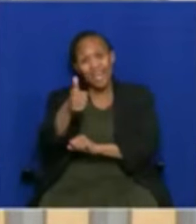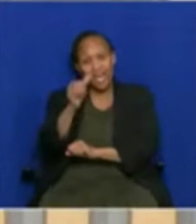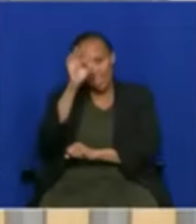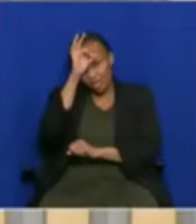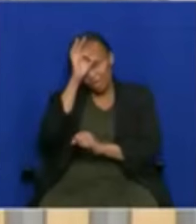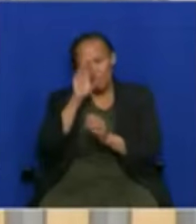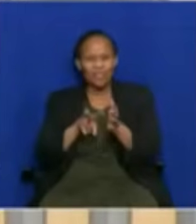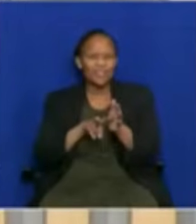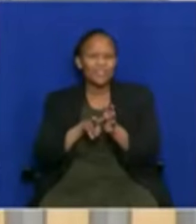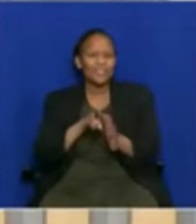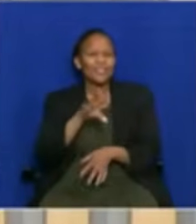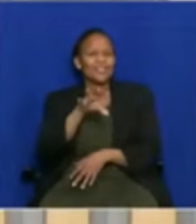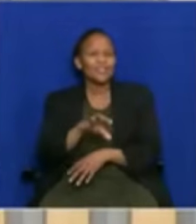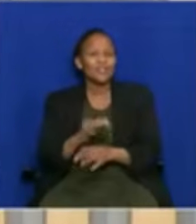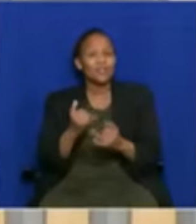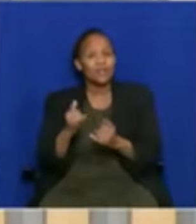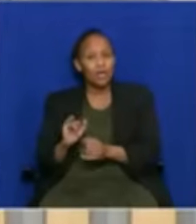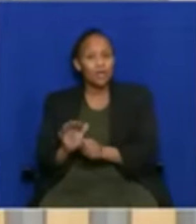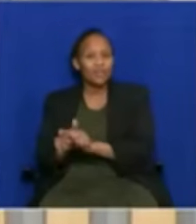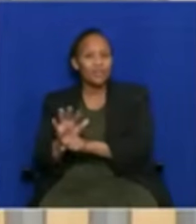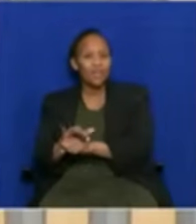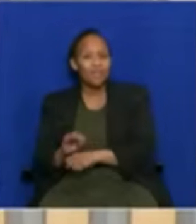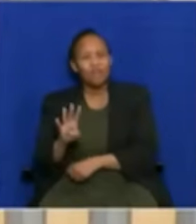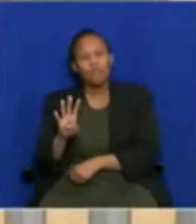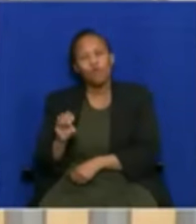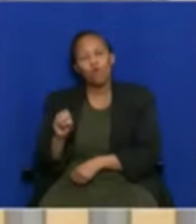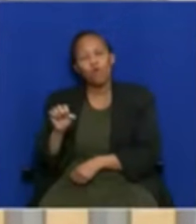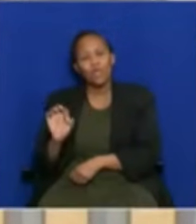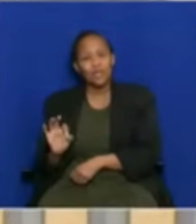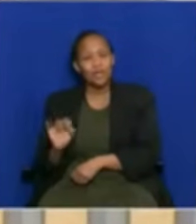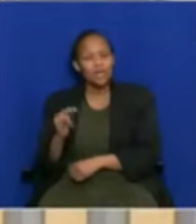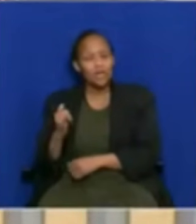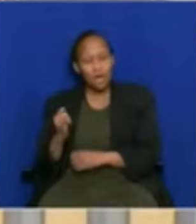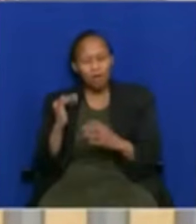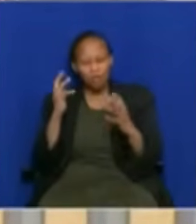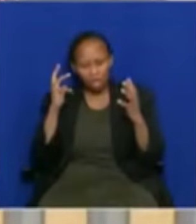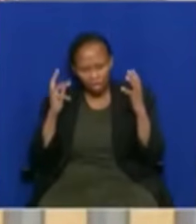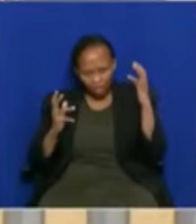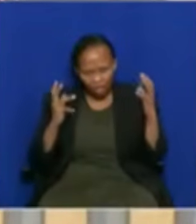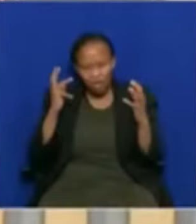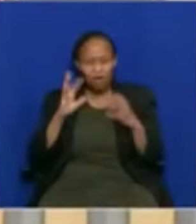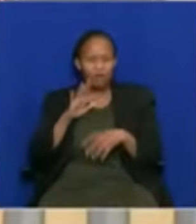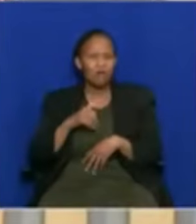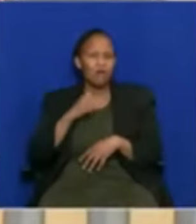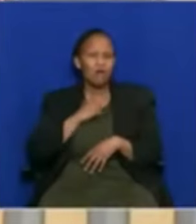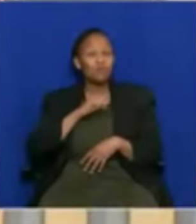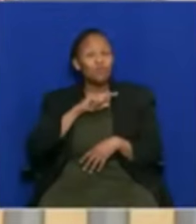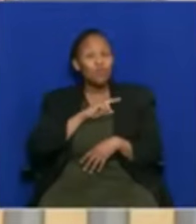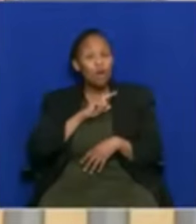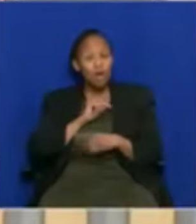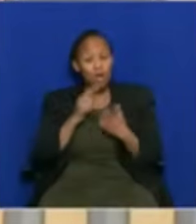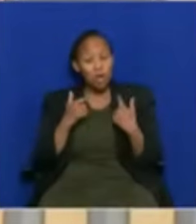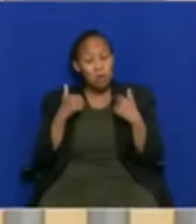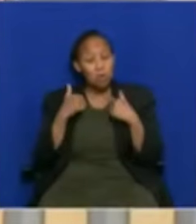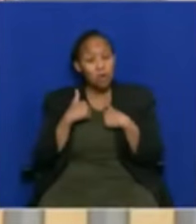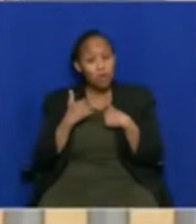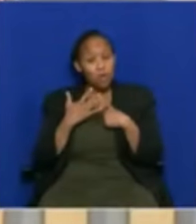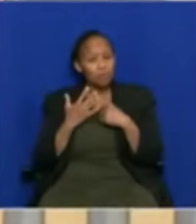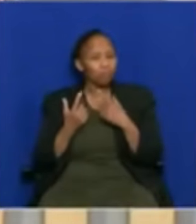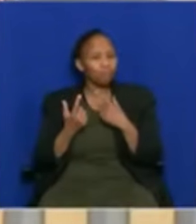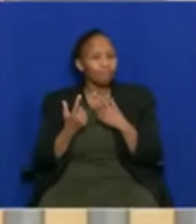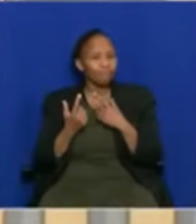Valeria 403, and it did cause a bit of confusion for us because we were looking at and investigating Valeria